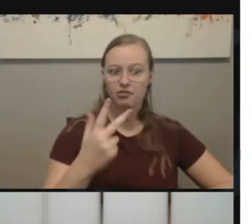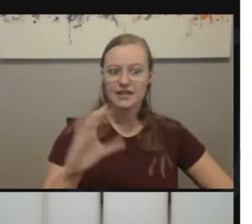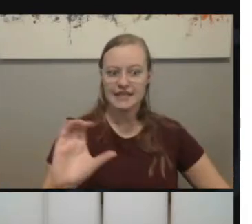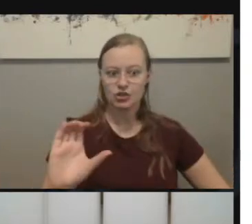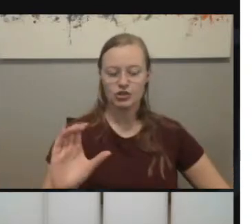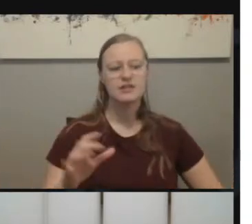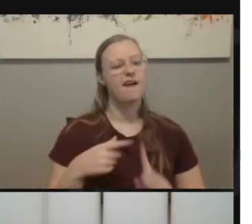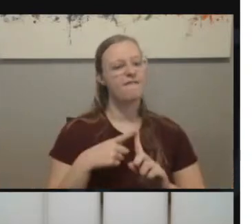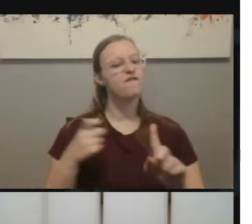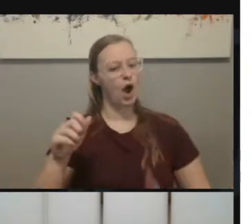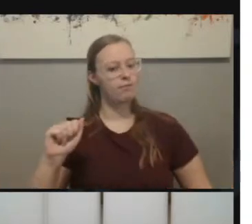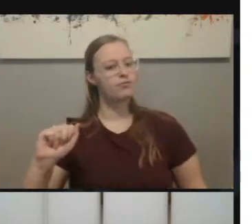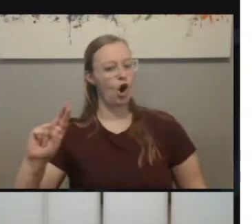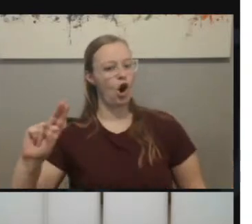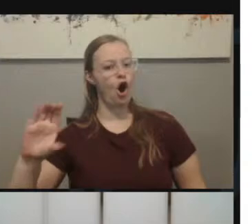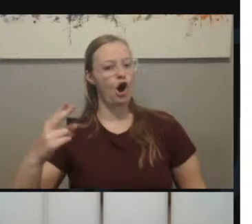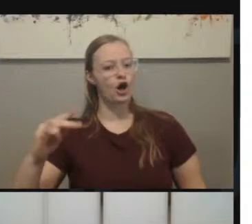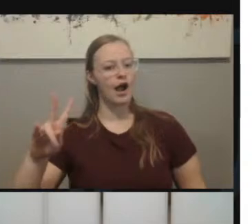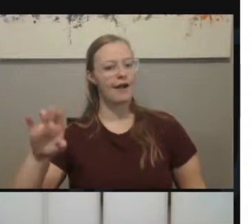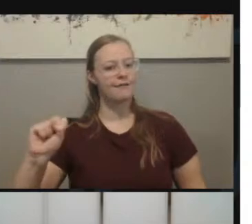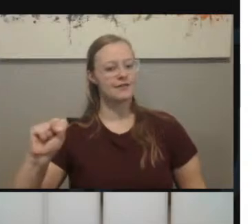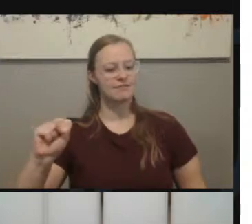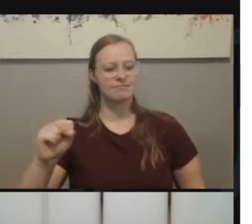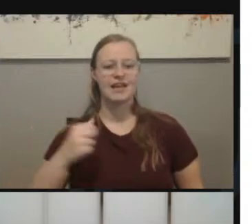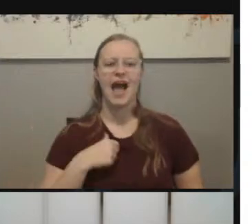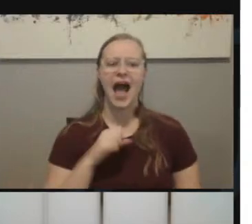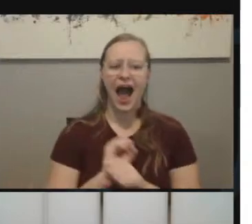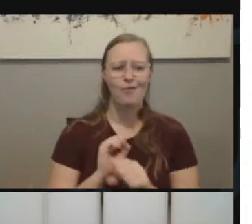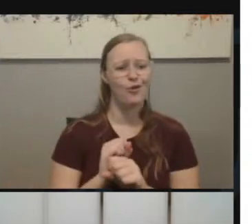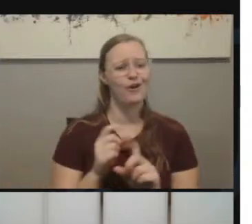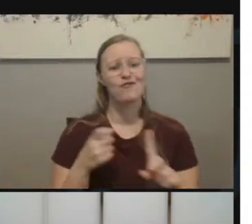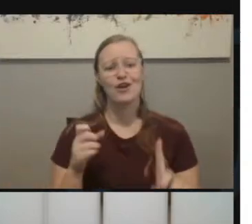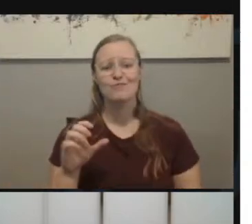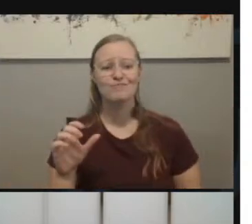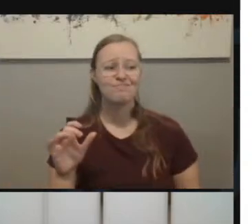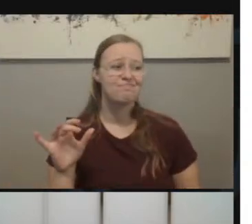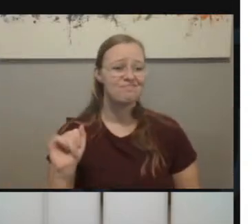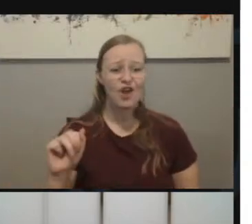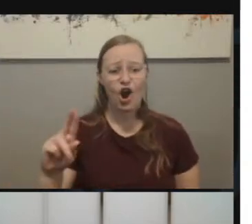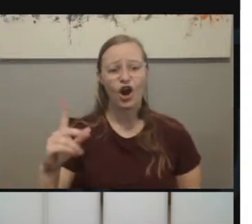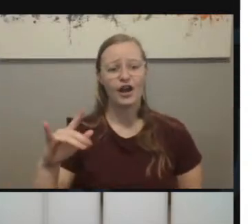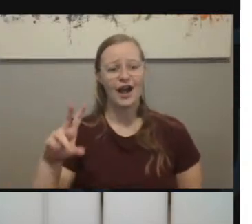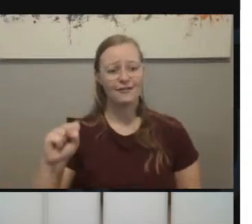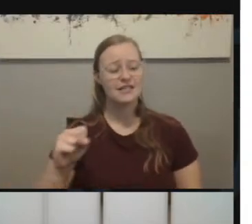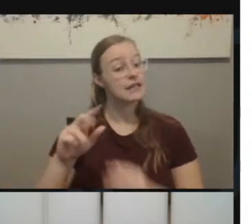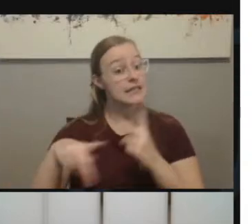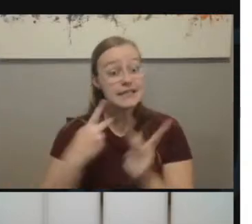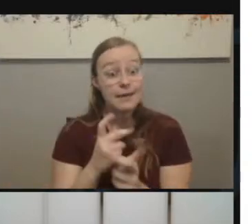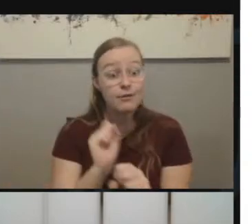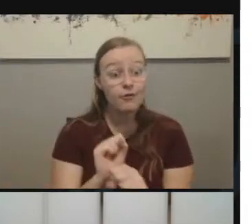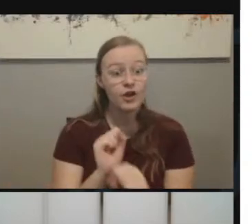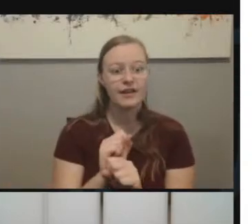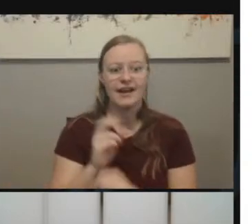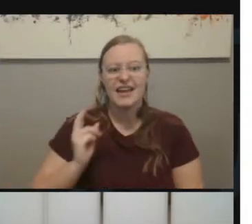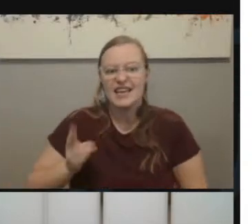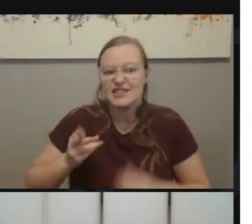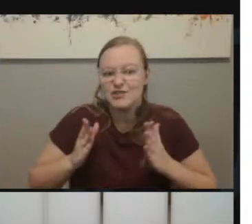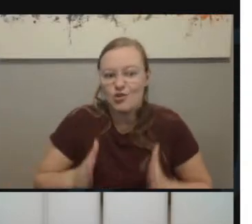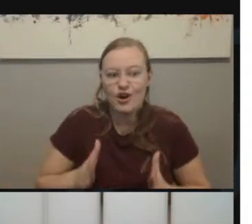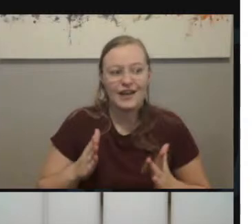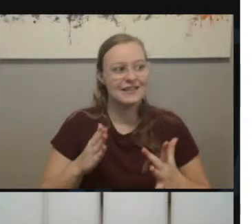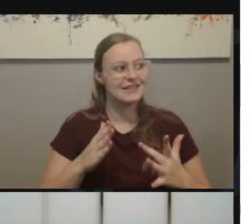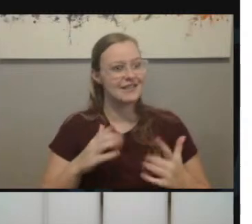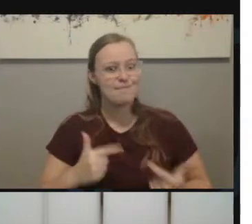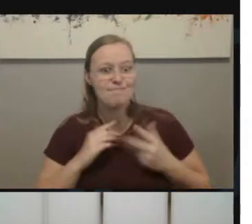of the archives. I work out of archives, the kind of work that historians like and biographers like